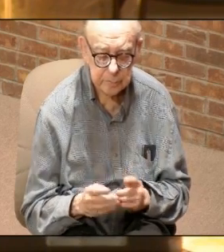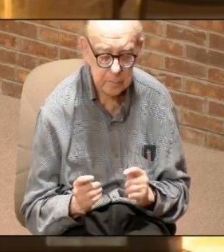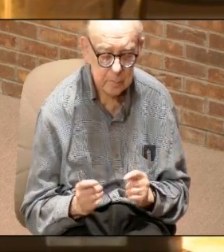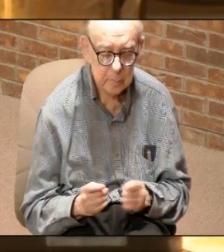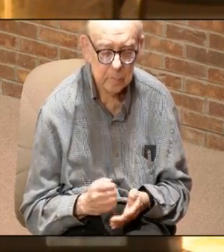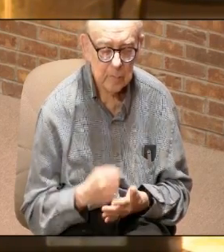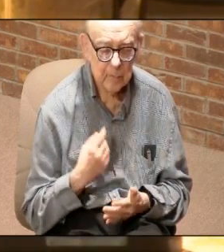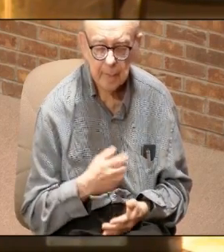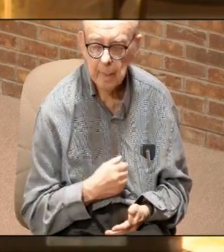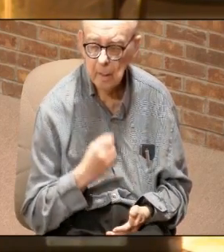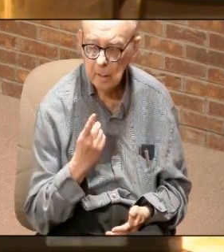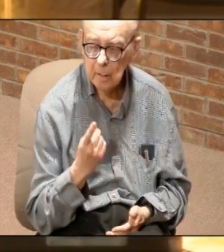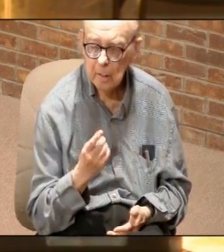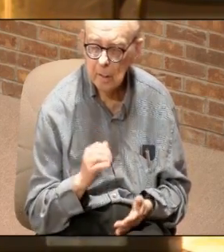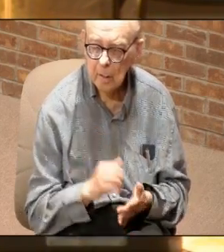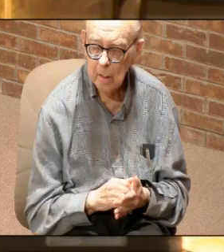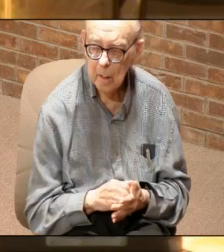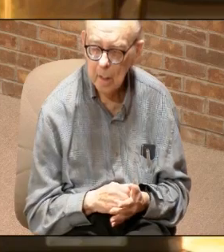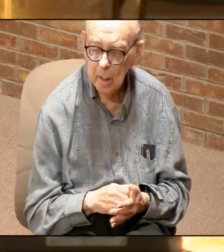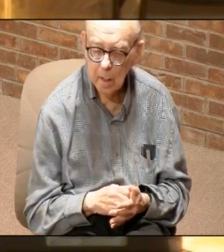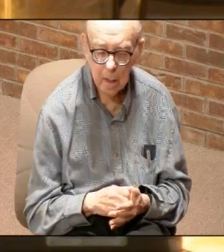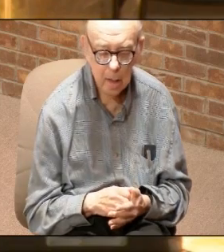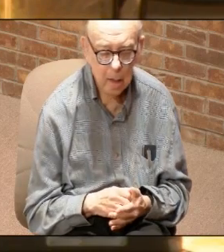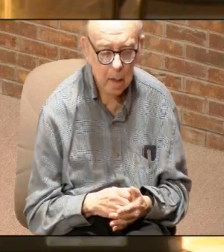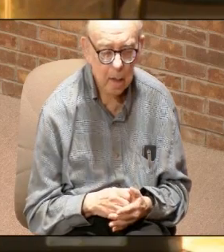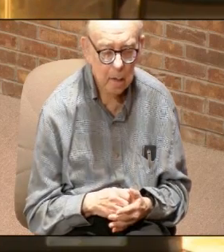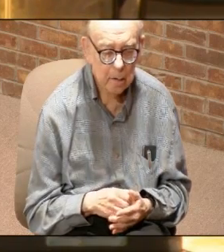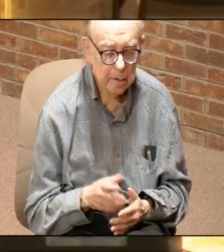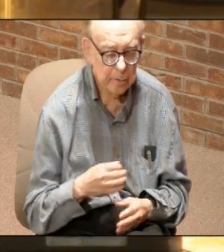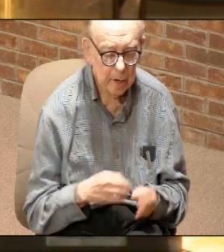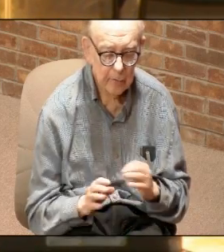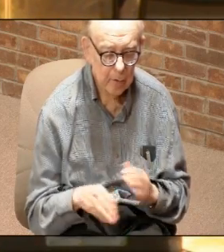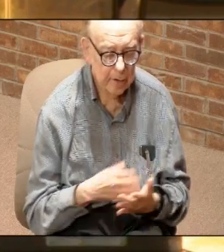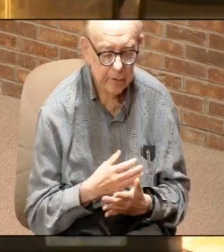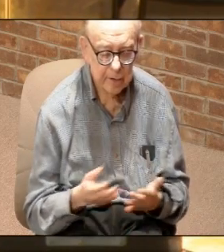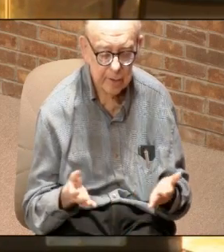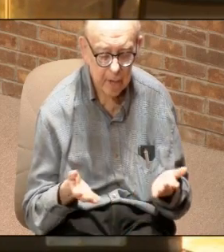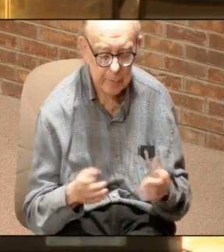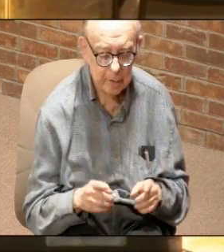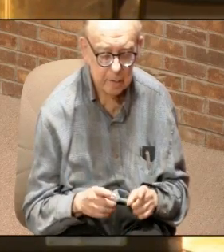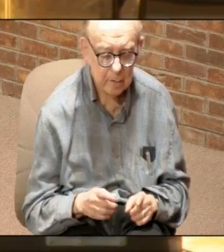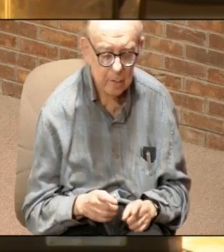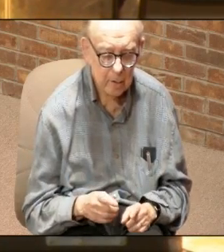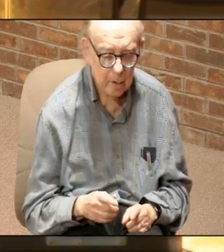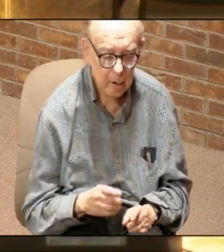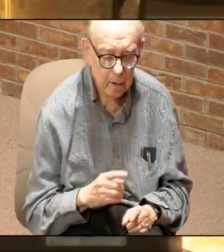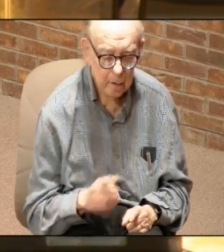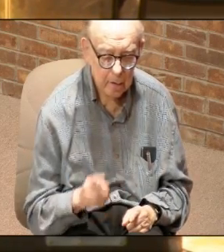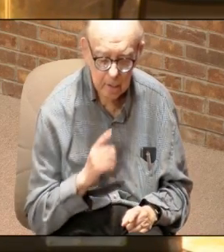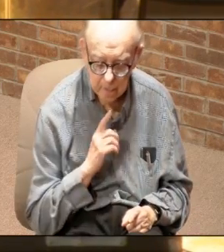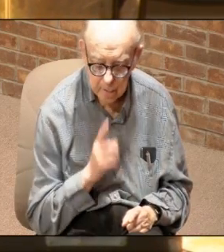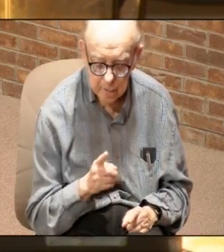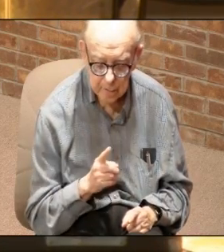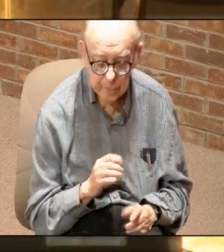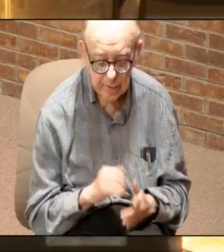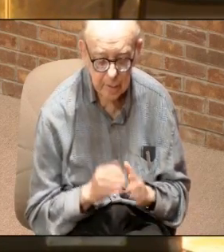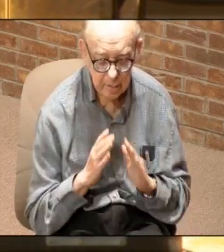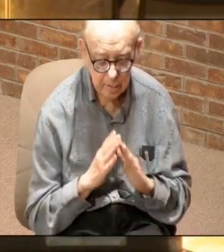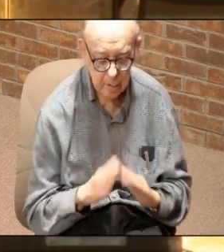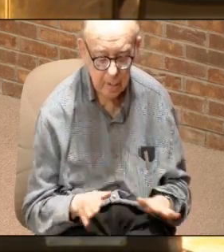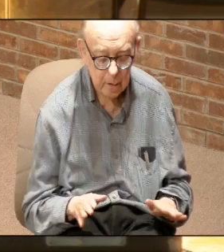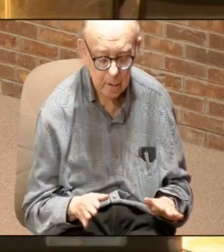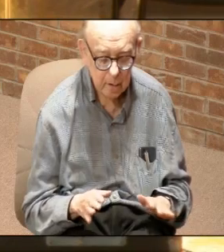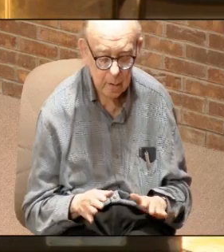trying to help us to understand that in light of all of this confusion and everything else, that there is this peace